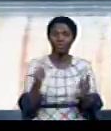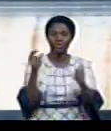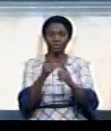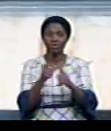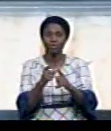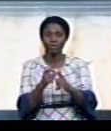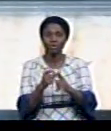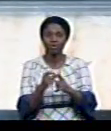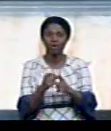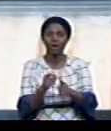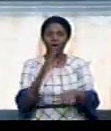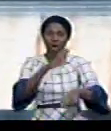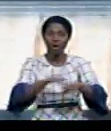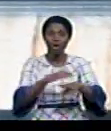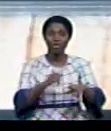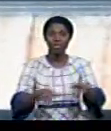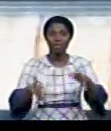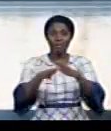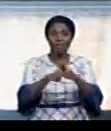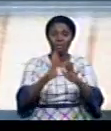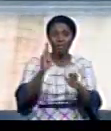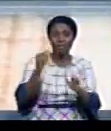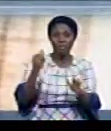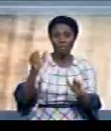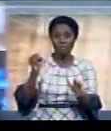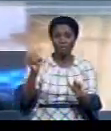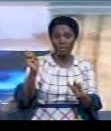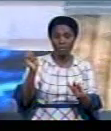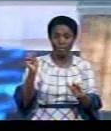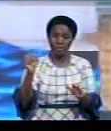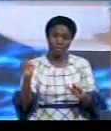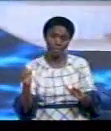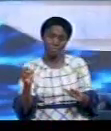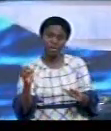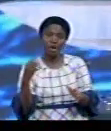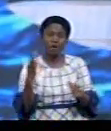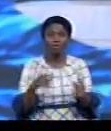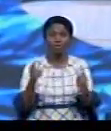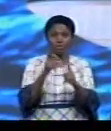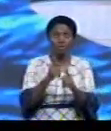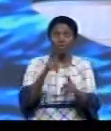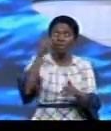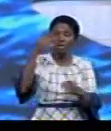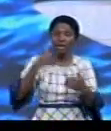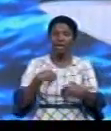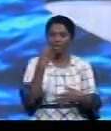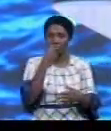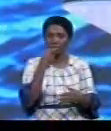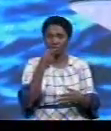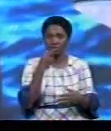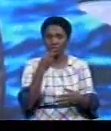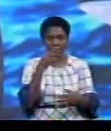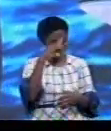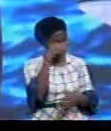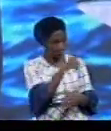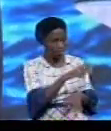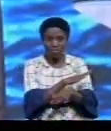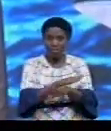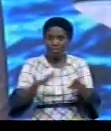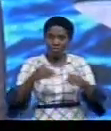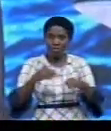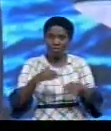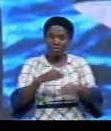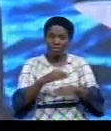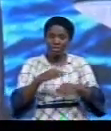the Word he had spoken, he didn't need to worry. He knew that that Word